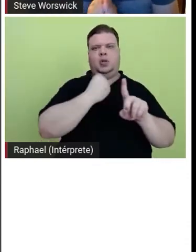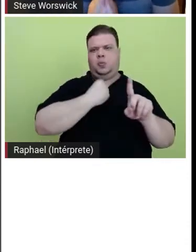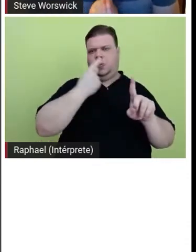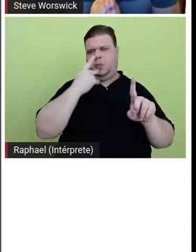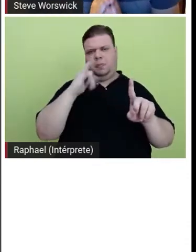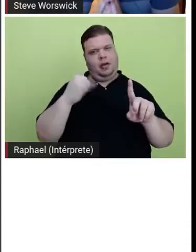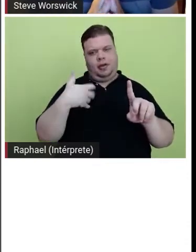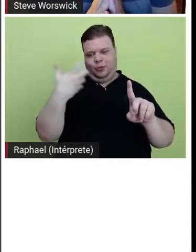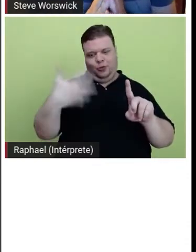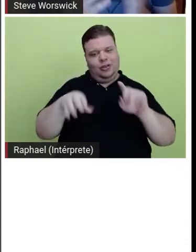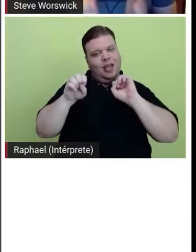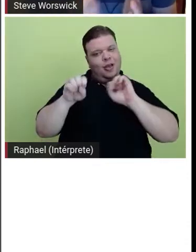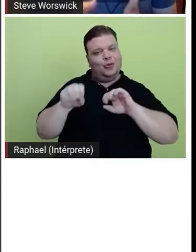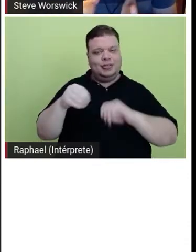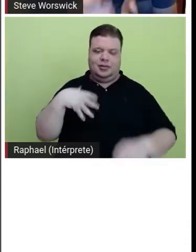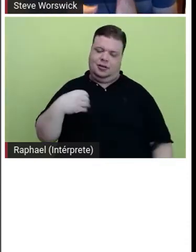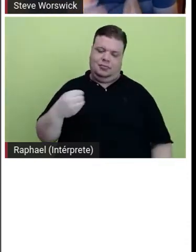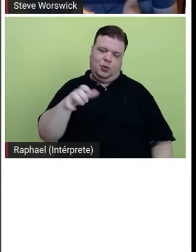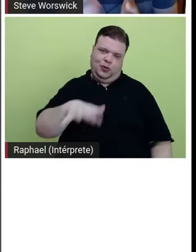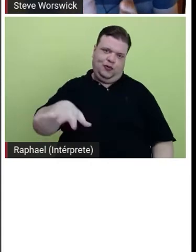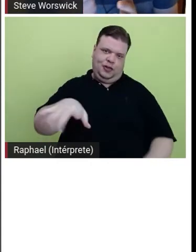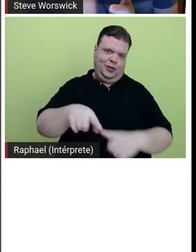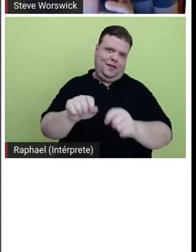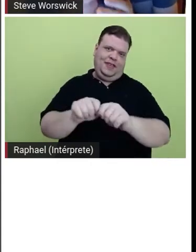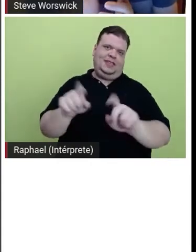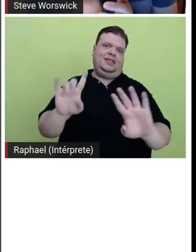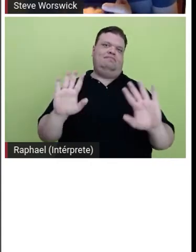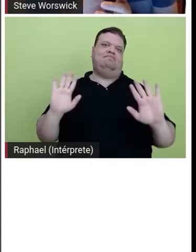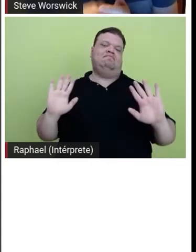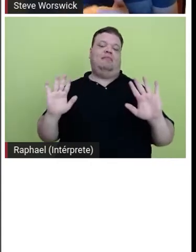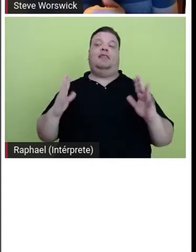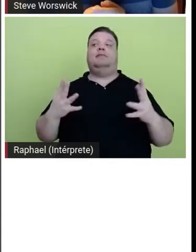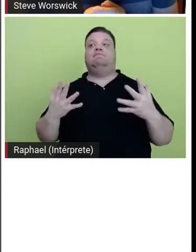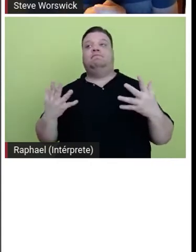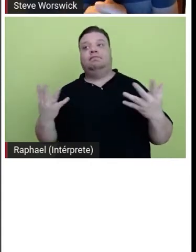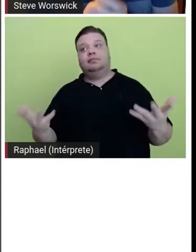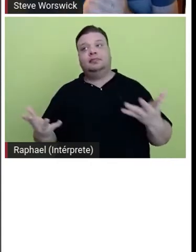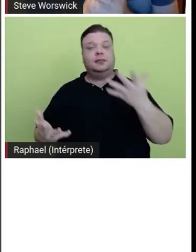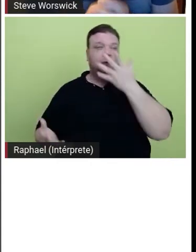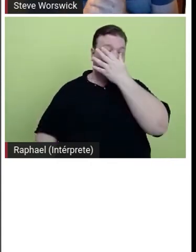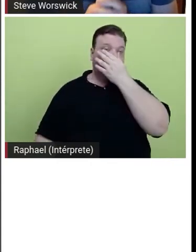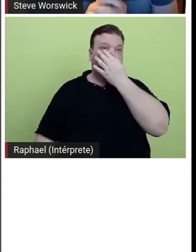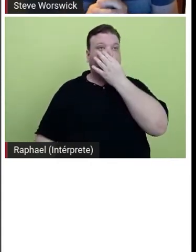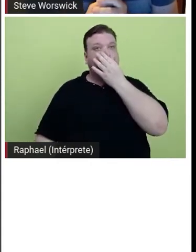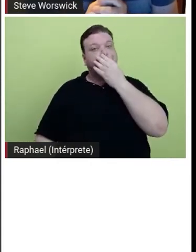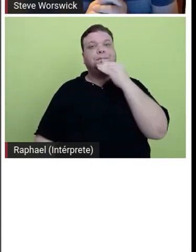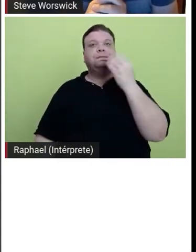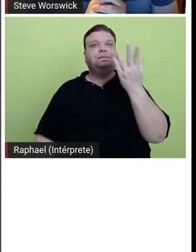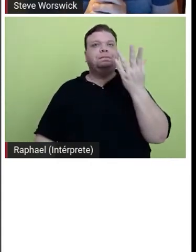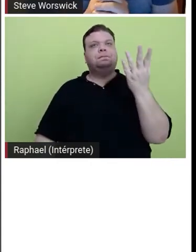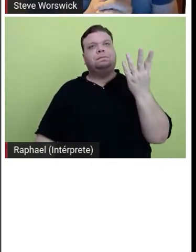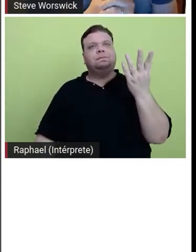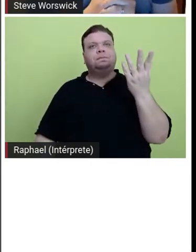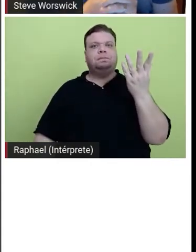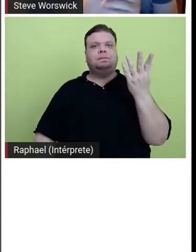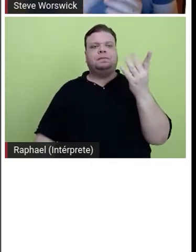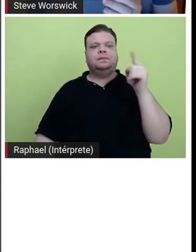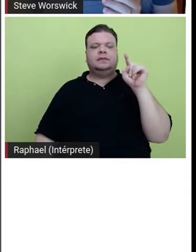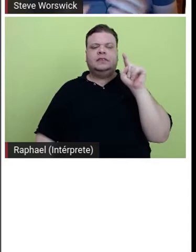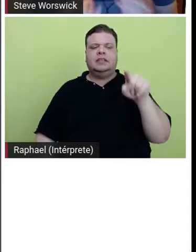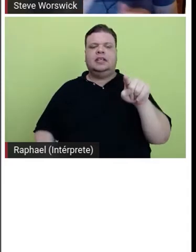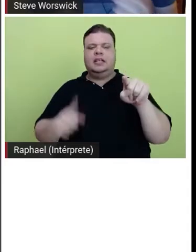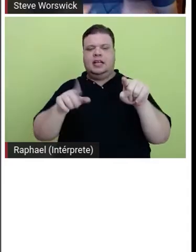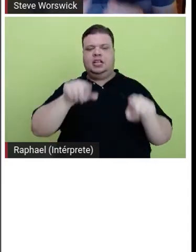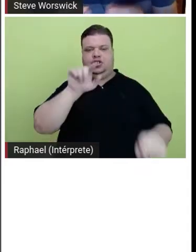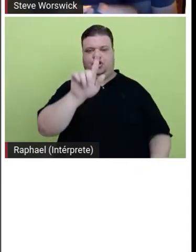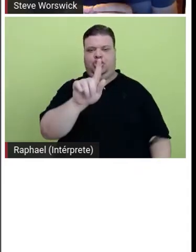for my specialism of open domain conversation, they're not very good. It's just